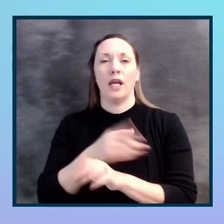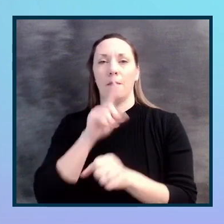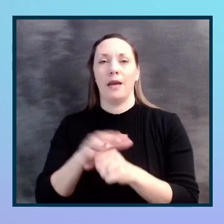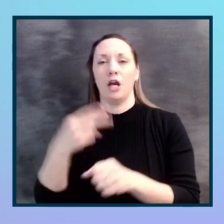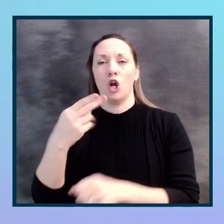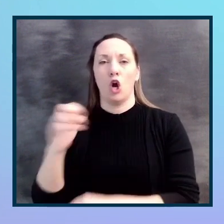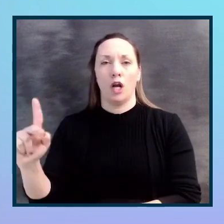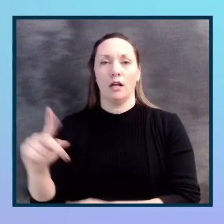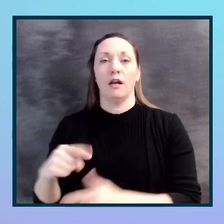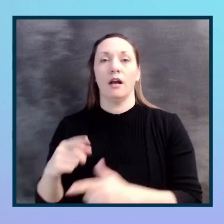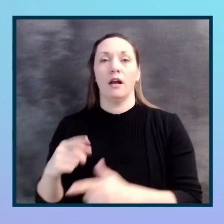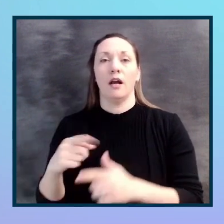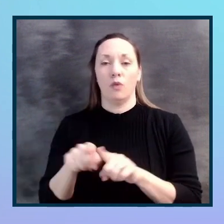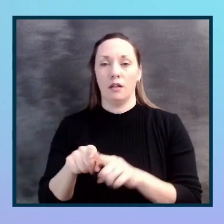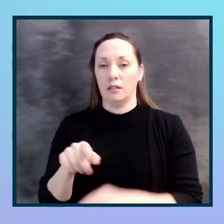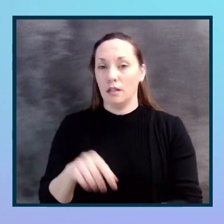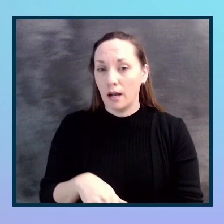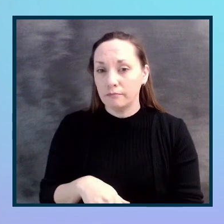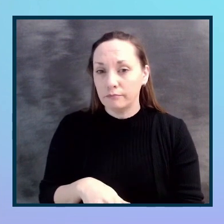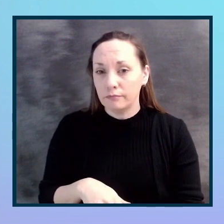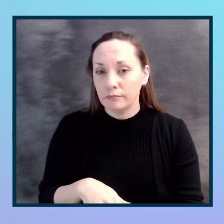SonarQube with that.